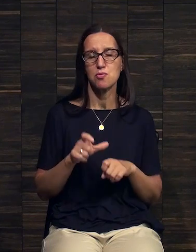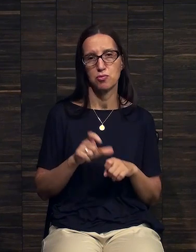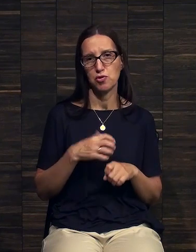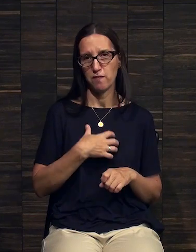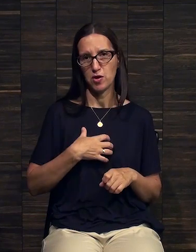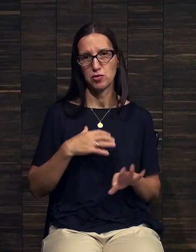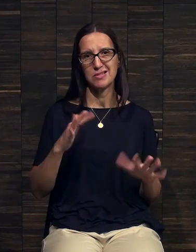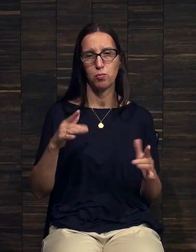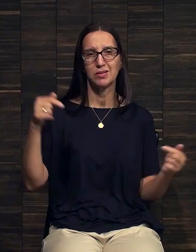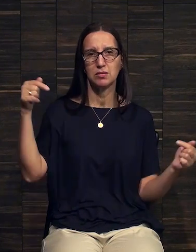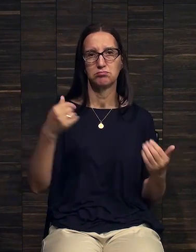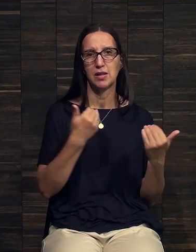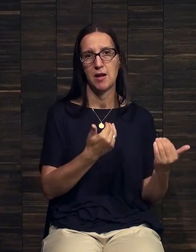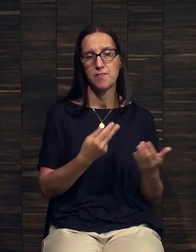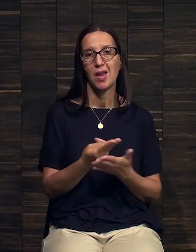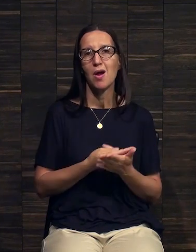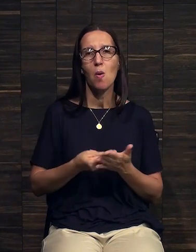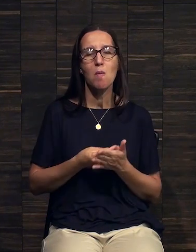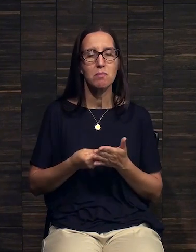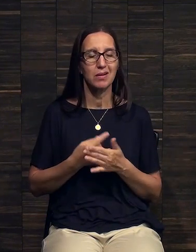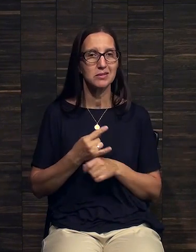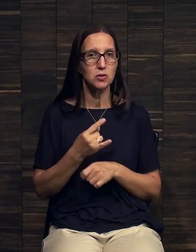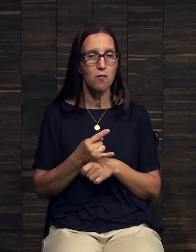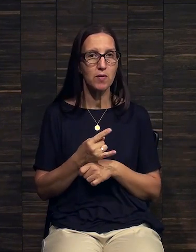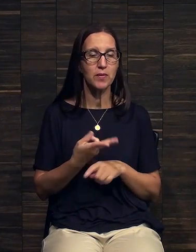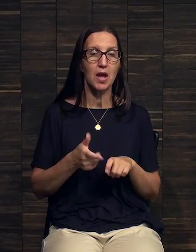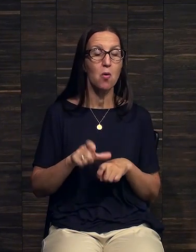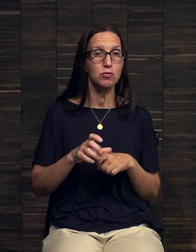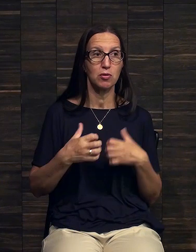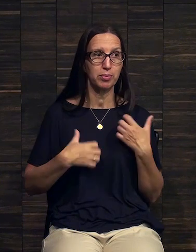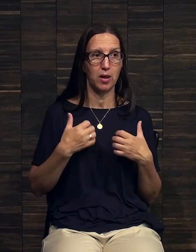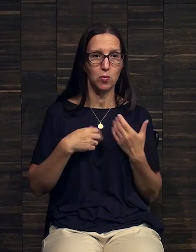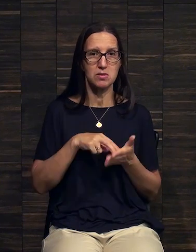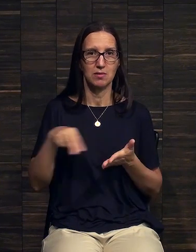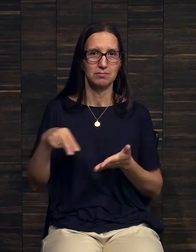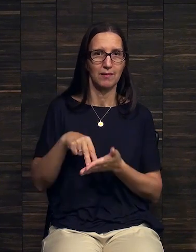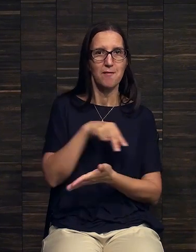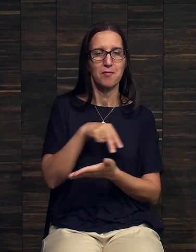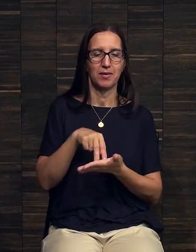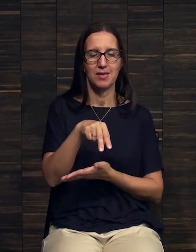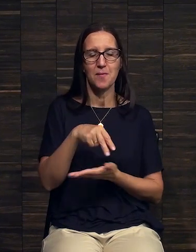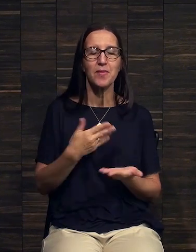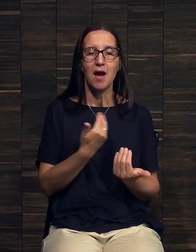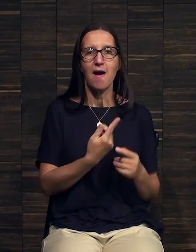1938, the signature landmark event occurred. This is it.